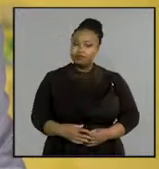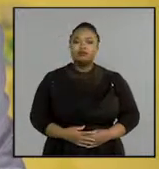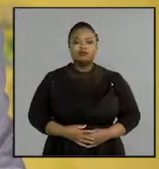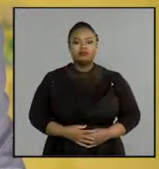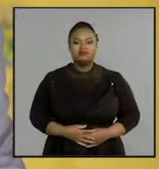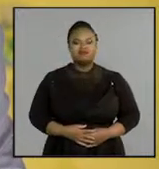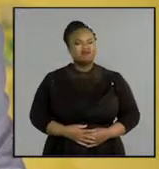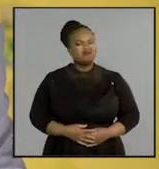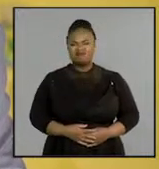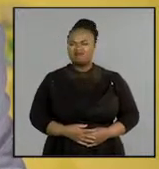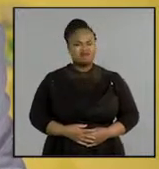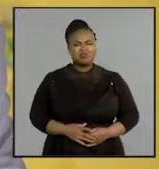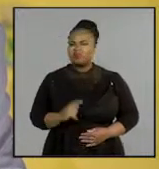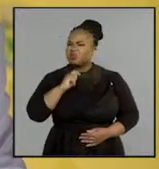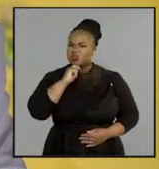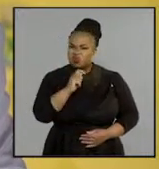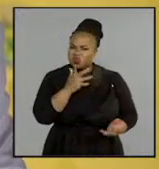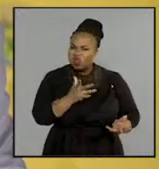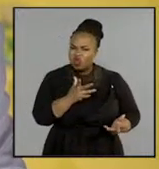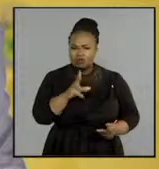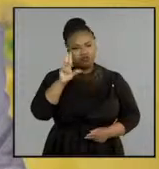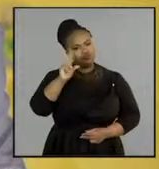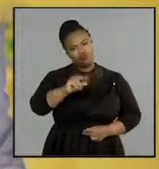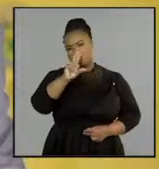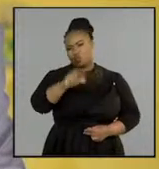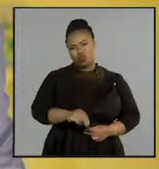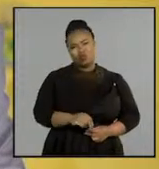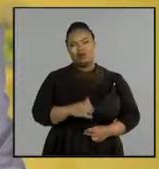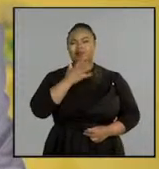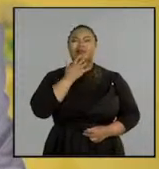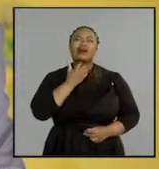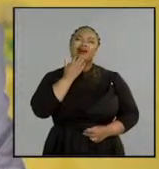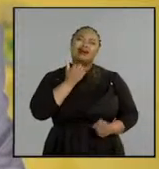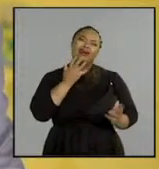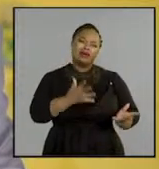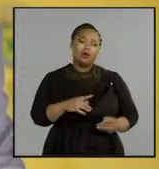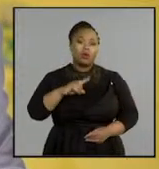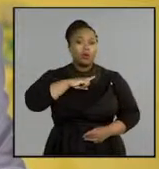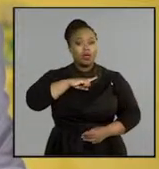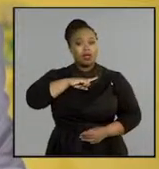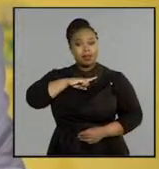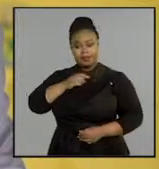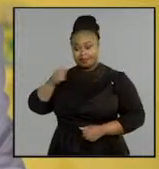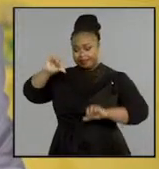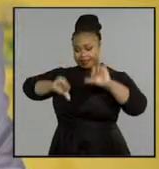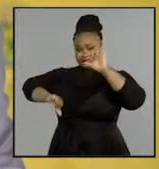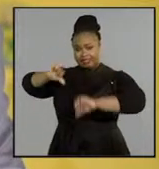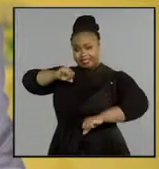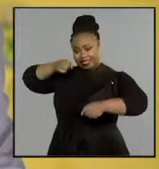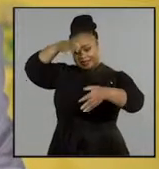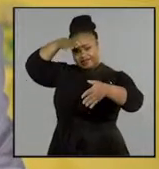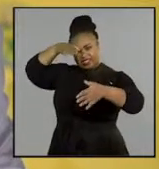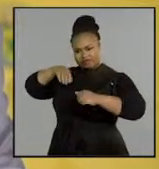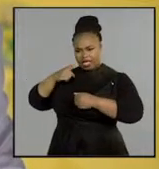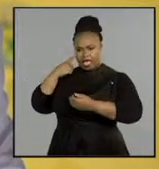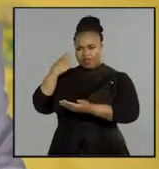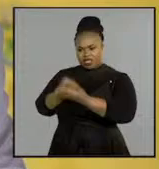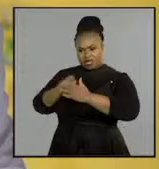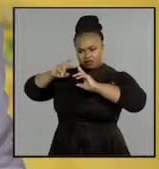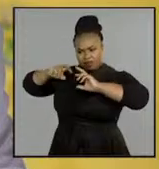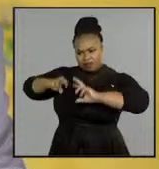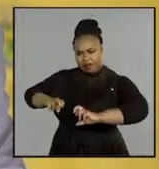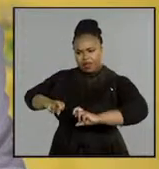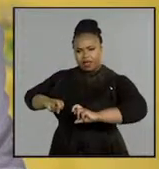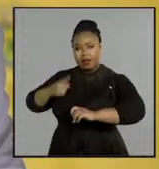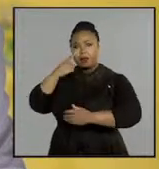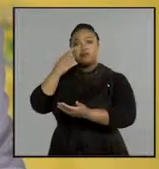We want to say to you that that is far from the truth. Scientific evidence